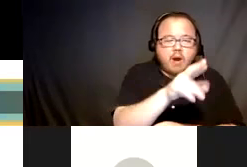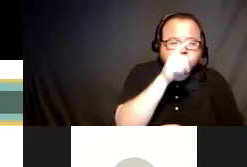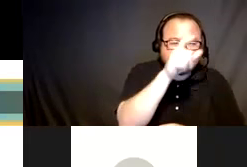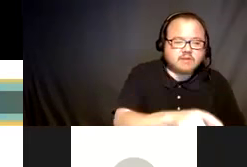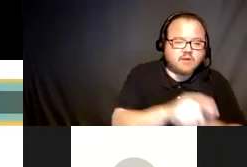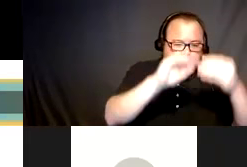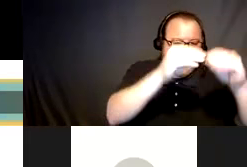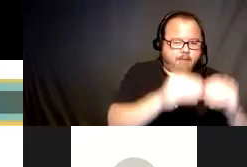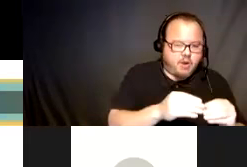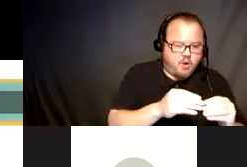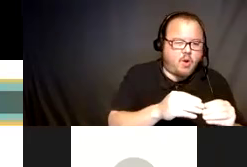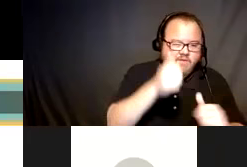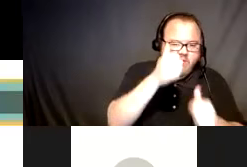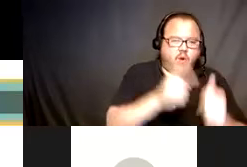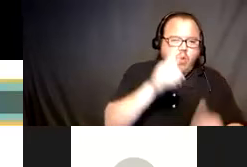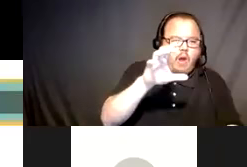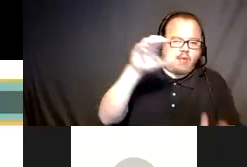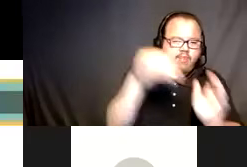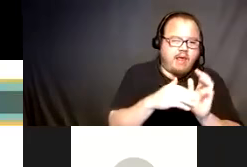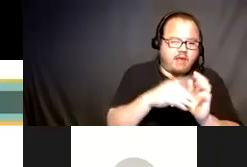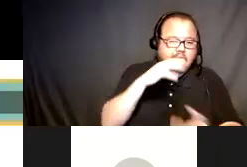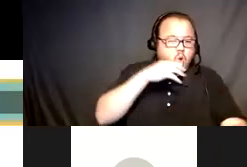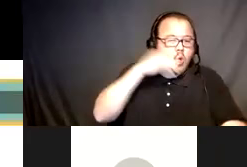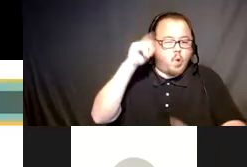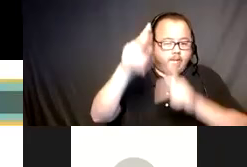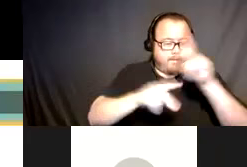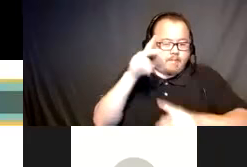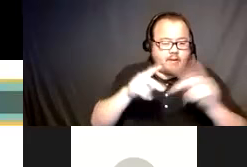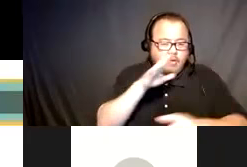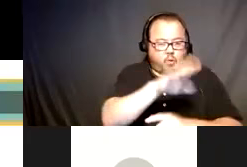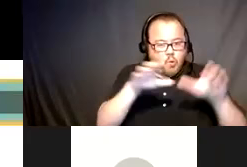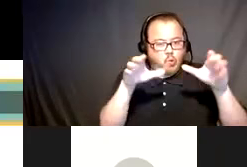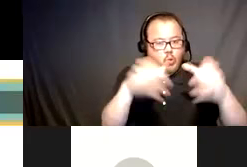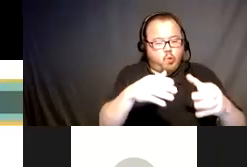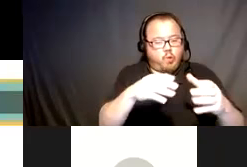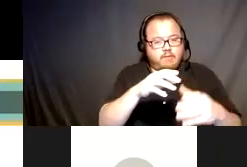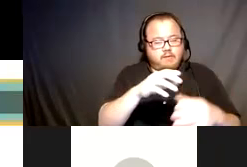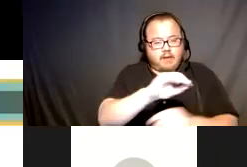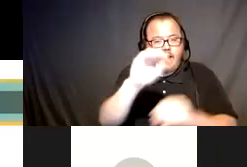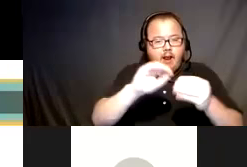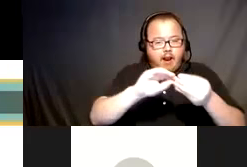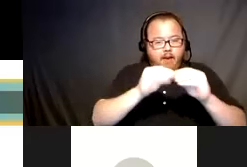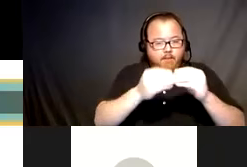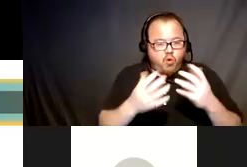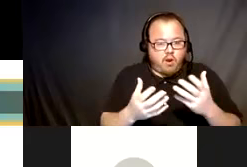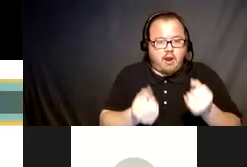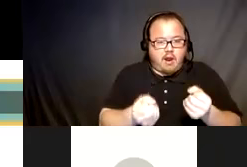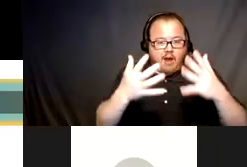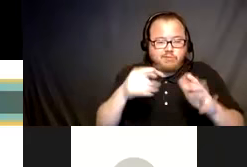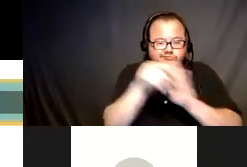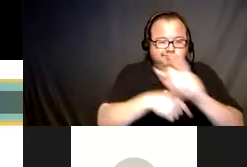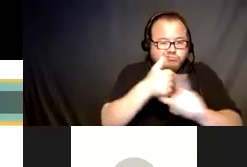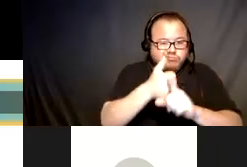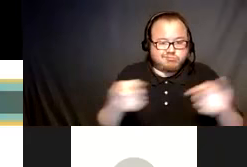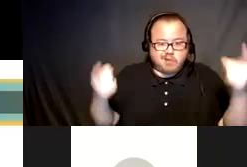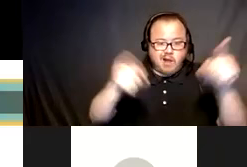per 100,000, and you can see that older adults, given their population size and the number of suicide deaths that occurs, is